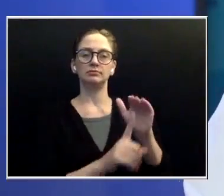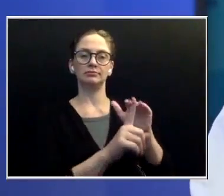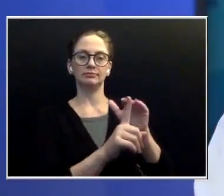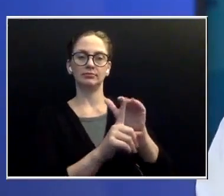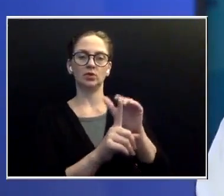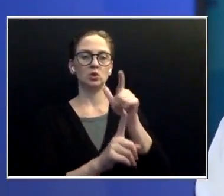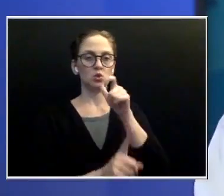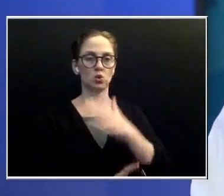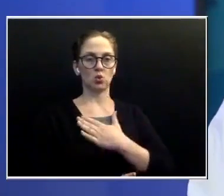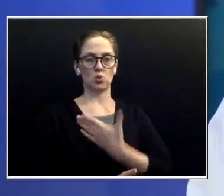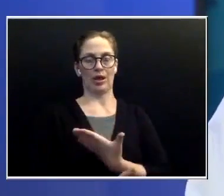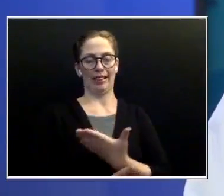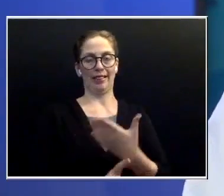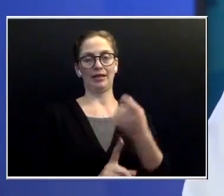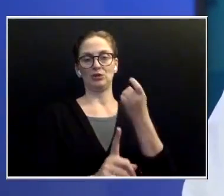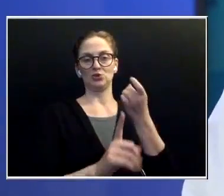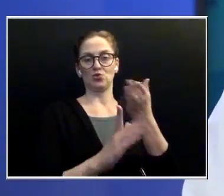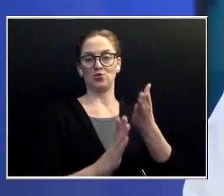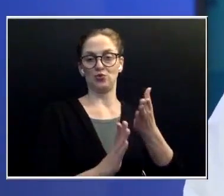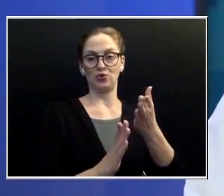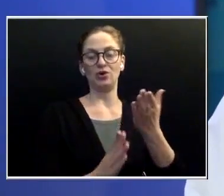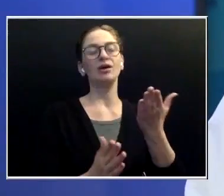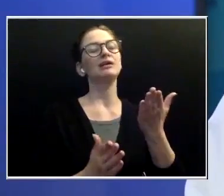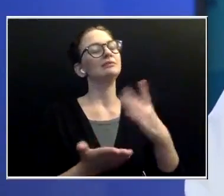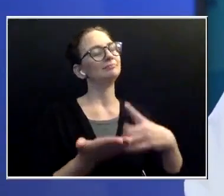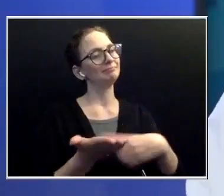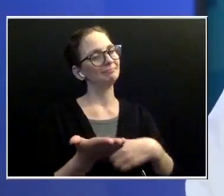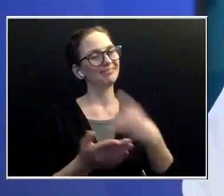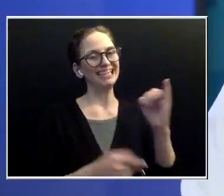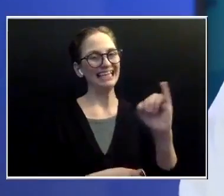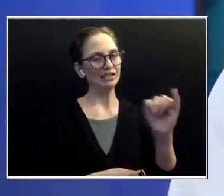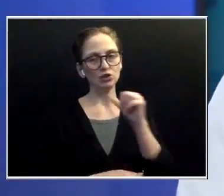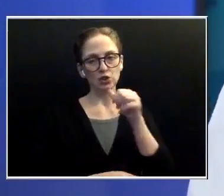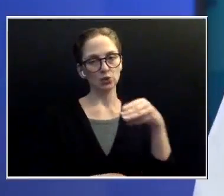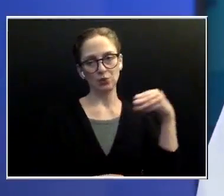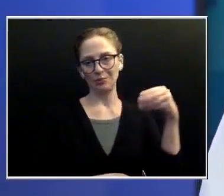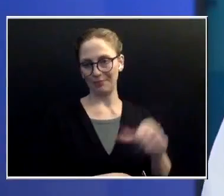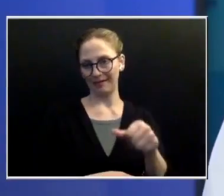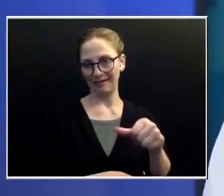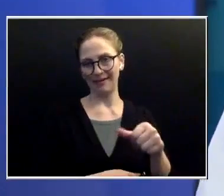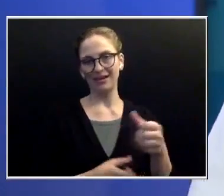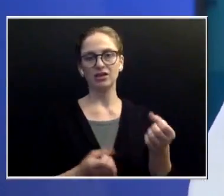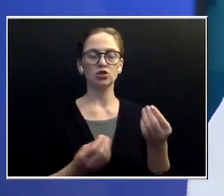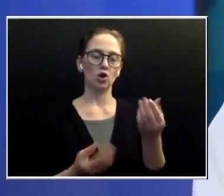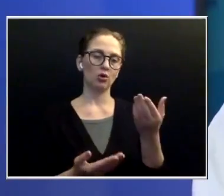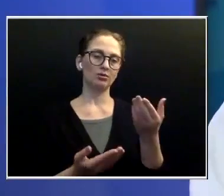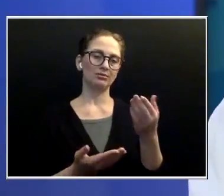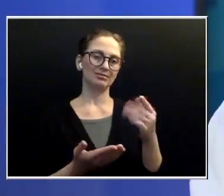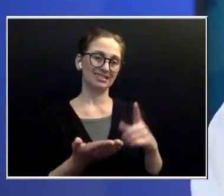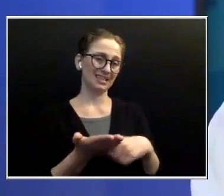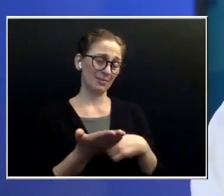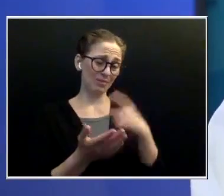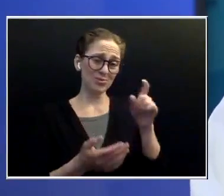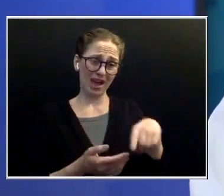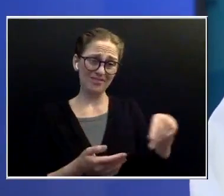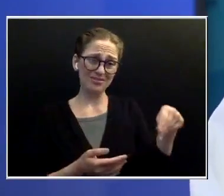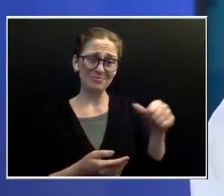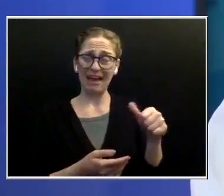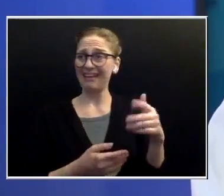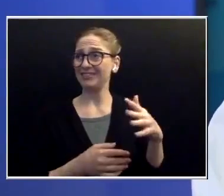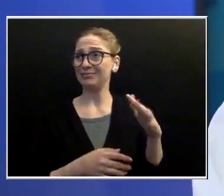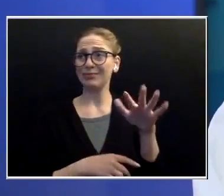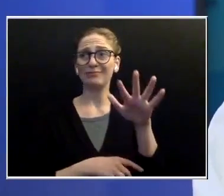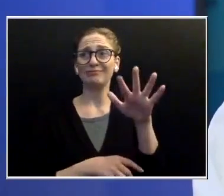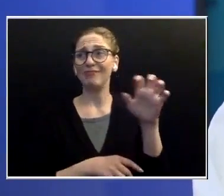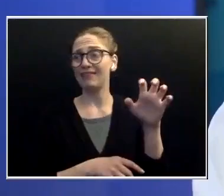this might not be covered by insurance. So they might have to to be responsible for over $500. So they have to check. They should check with their insurance